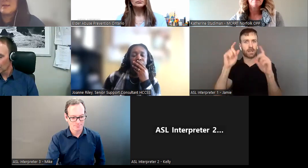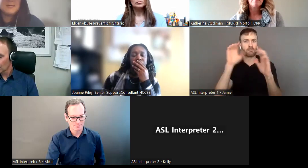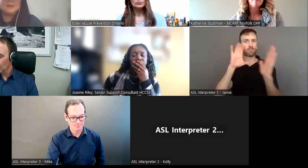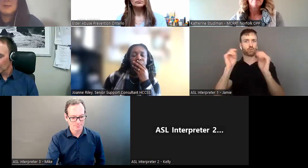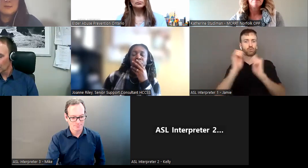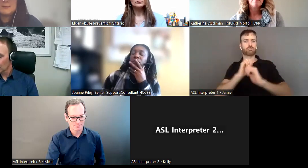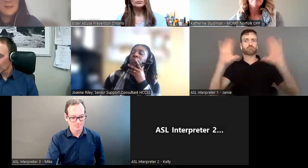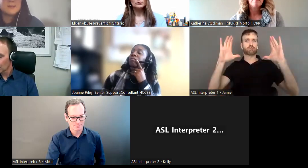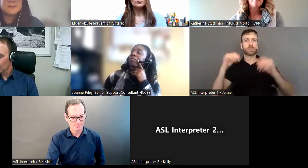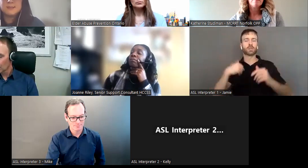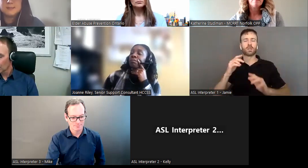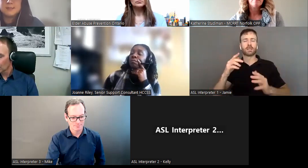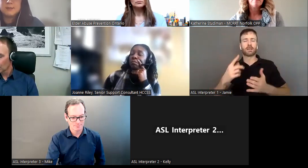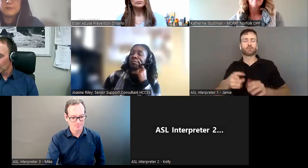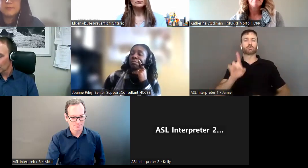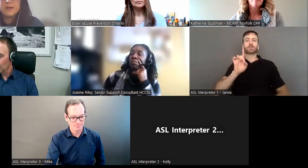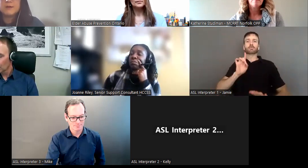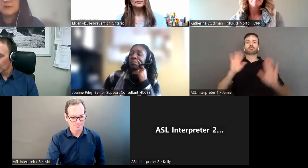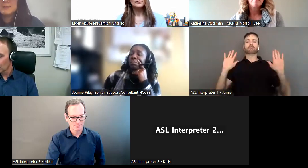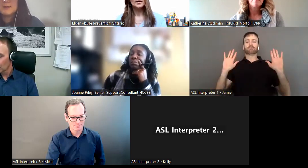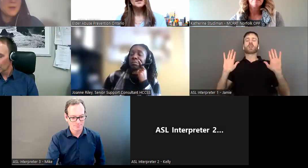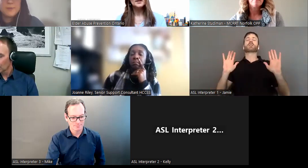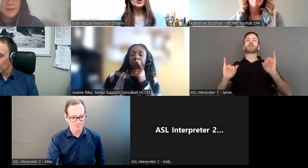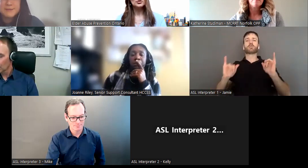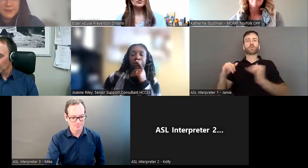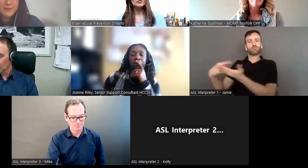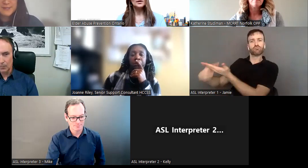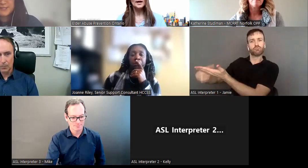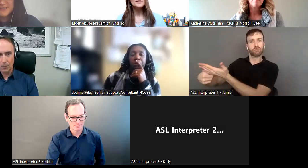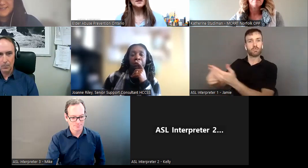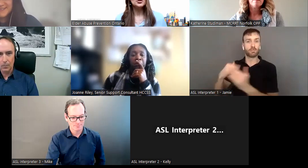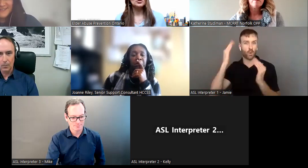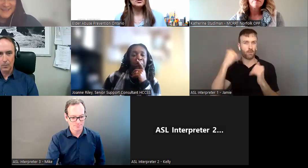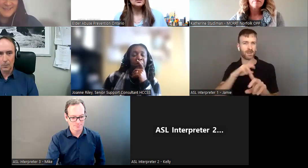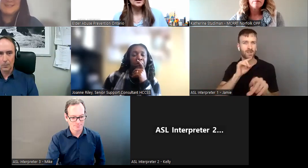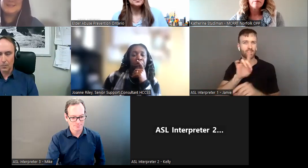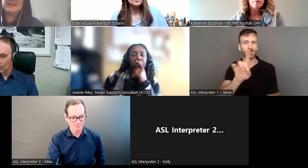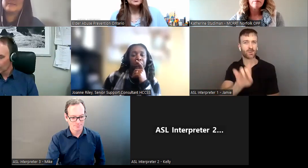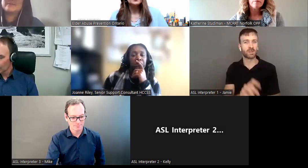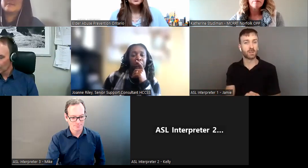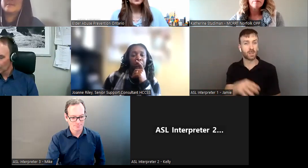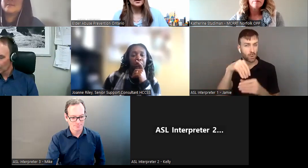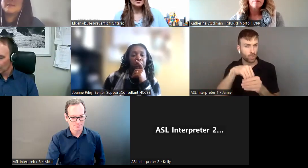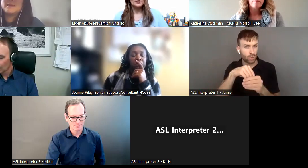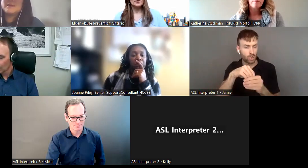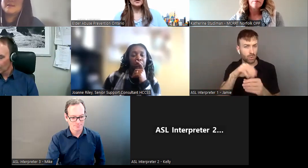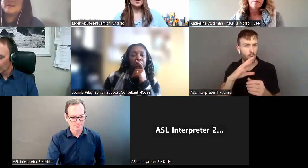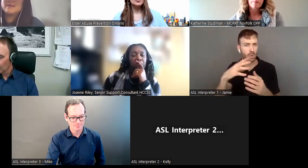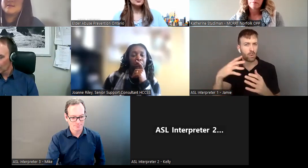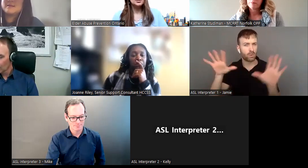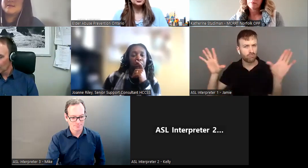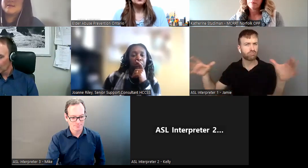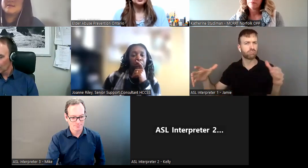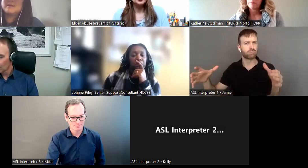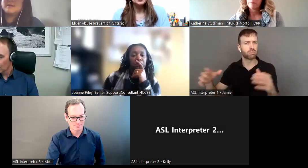step back and take a look at this case and go from there. I hope I answered your question. Is that internal, Samantha? Is that like